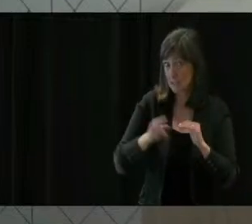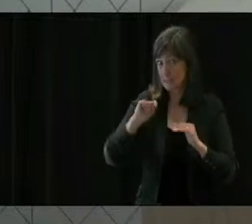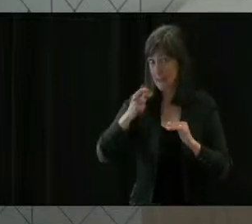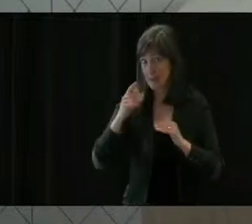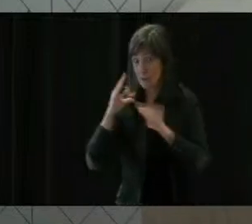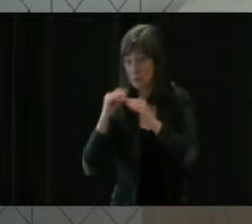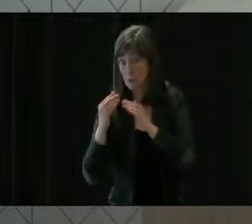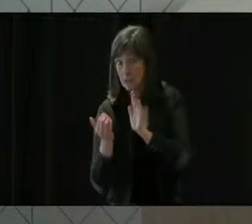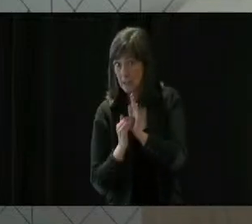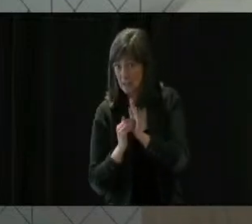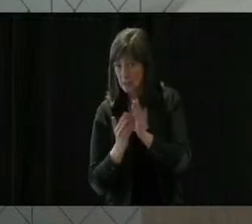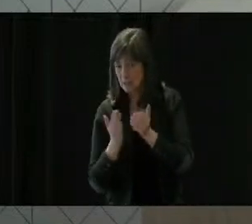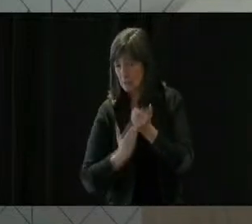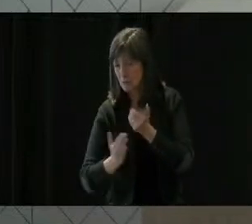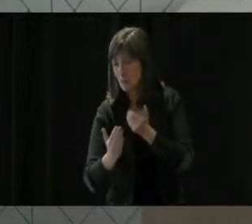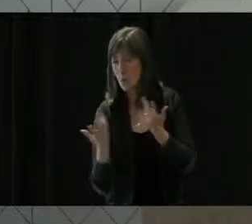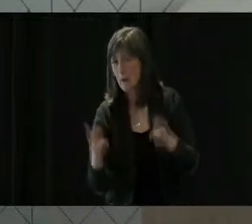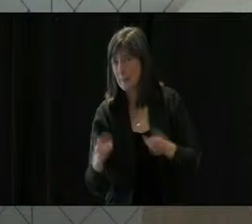there?